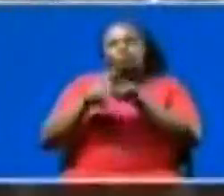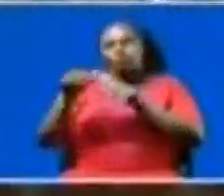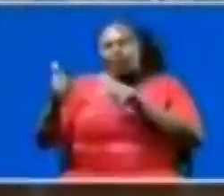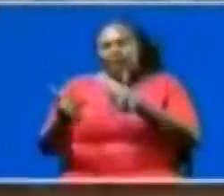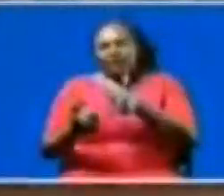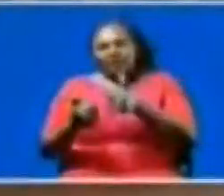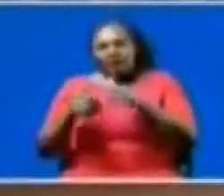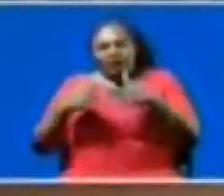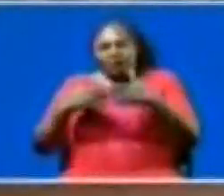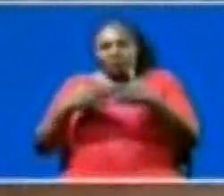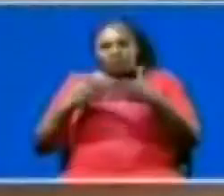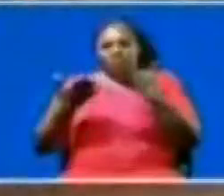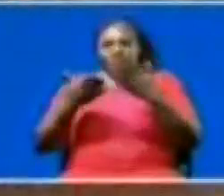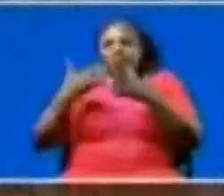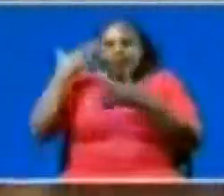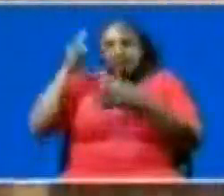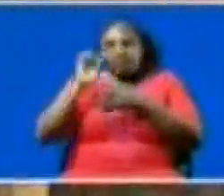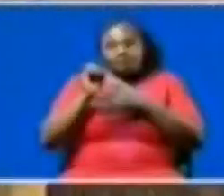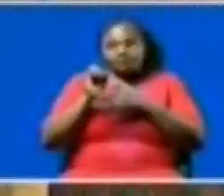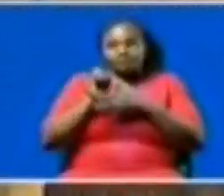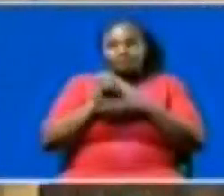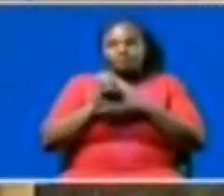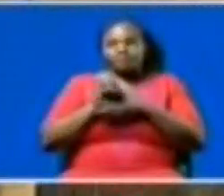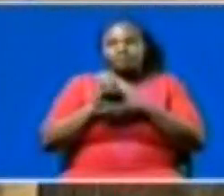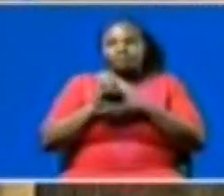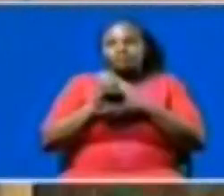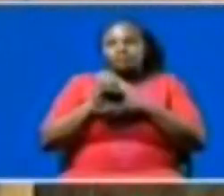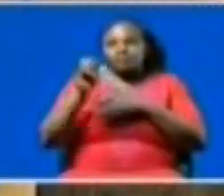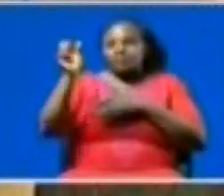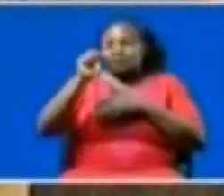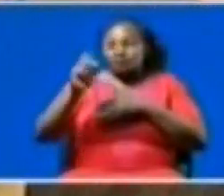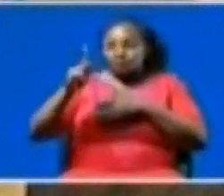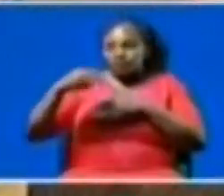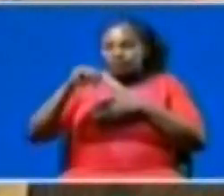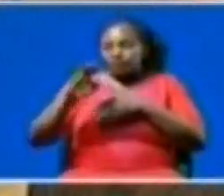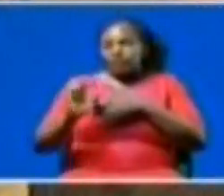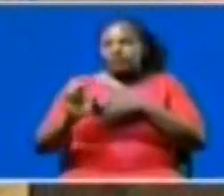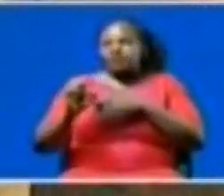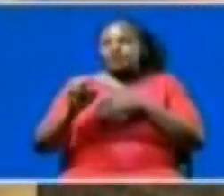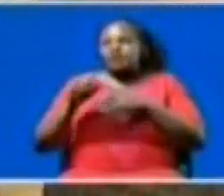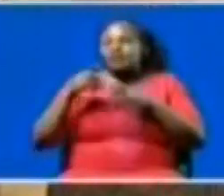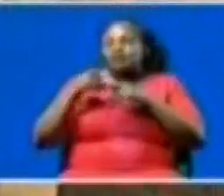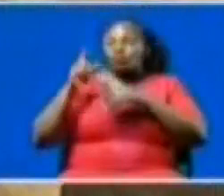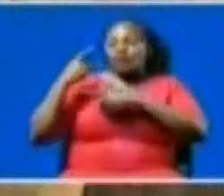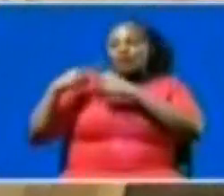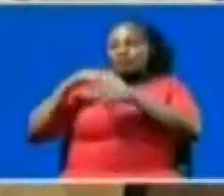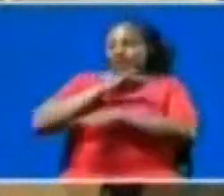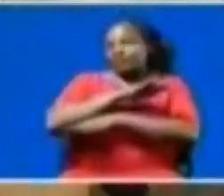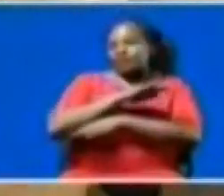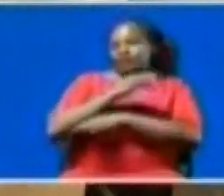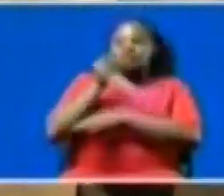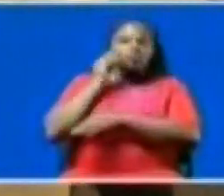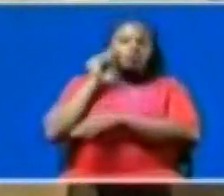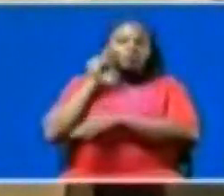other than they may be aware of. Right. Sophie's story begins late one evening at her home